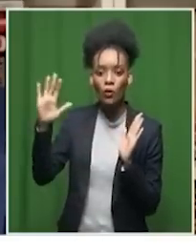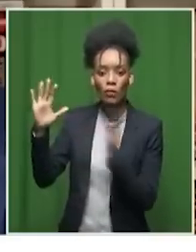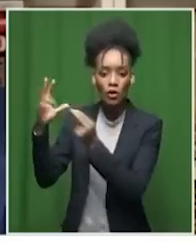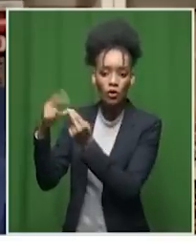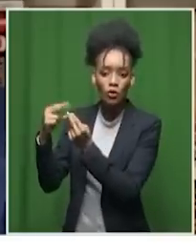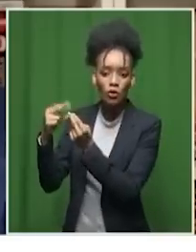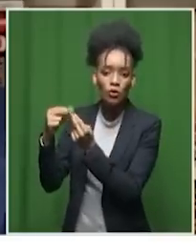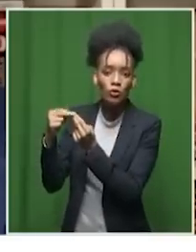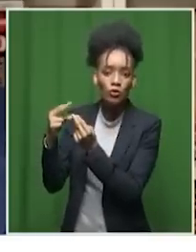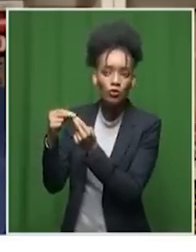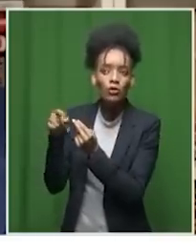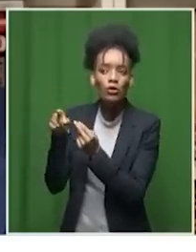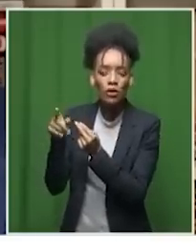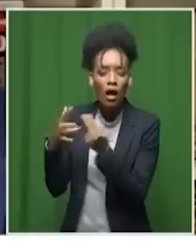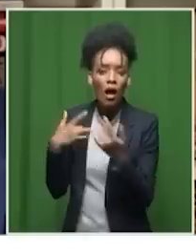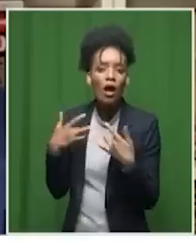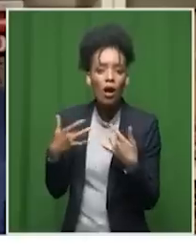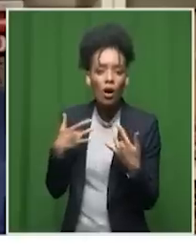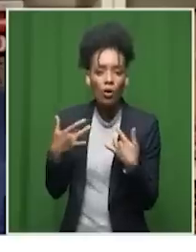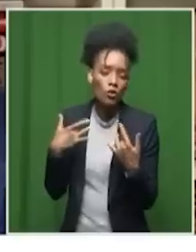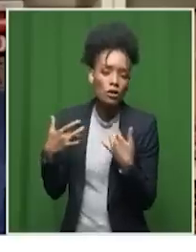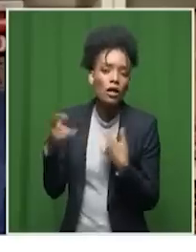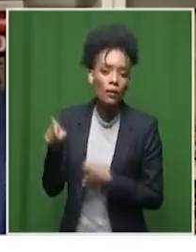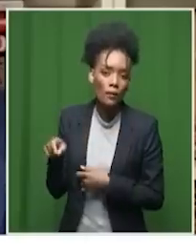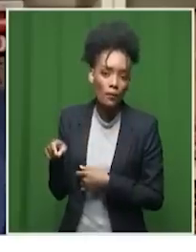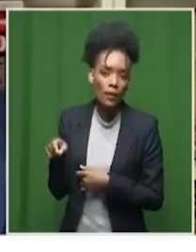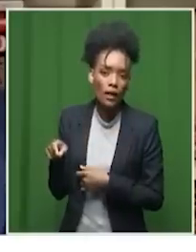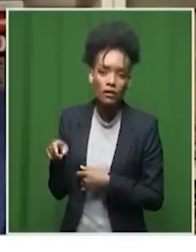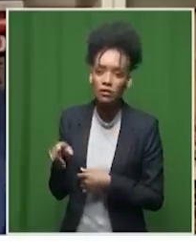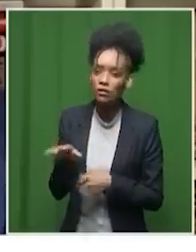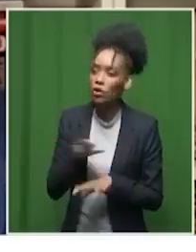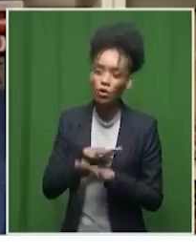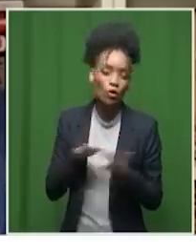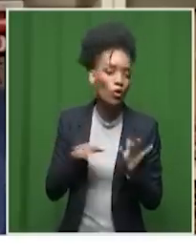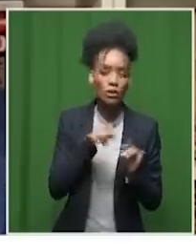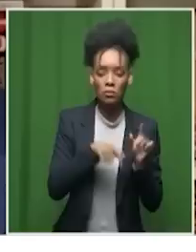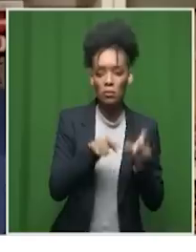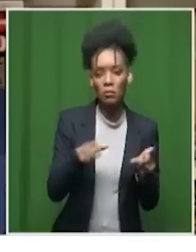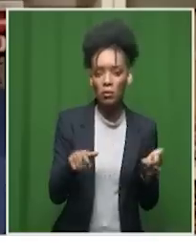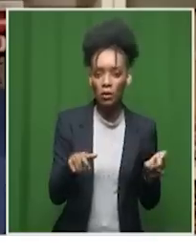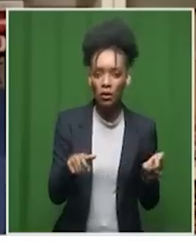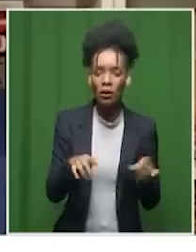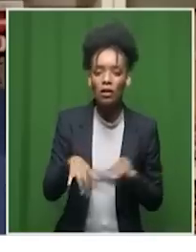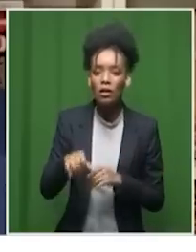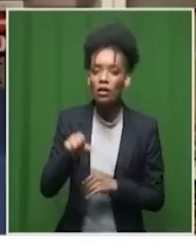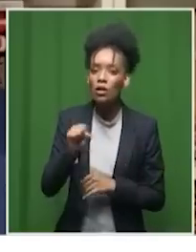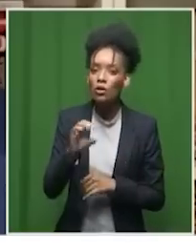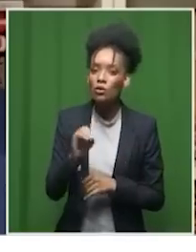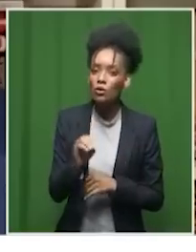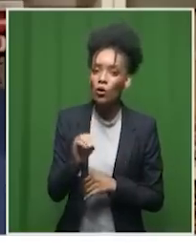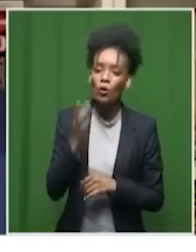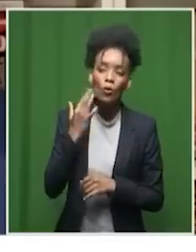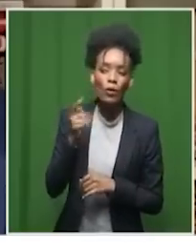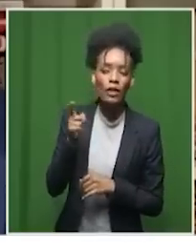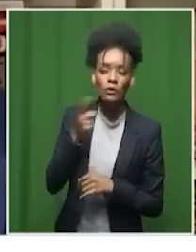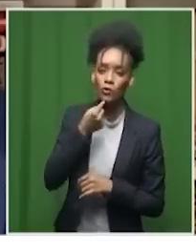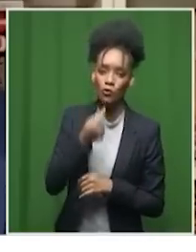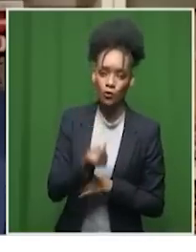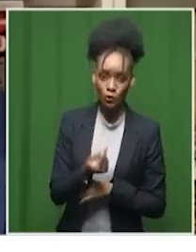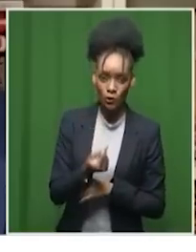should have been concerned about as opposed to the actual candidate. So when you say that there